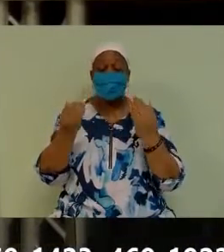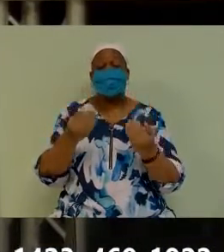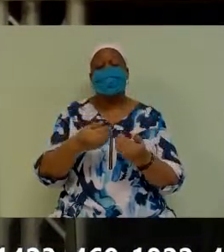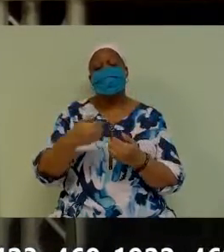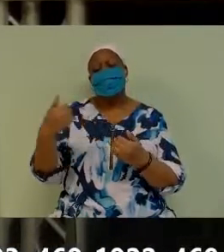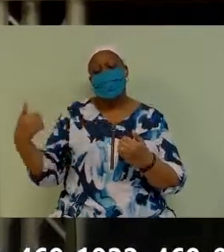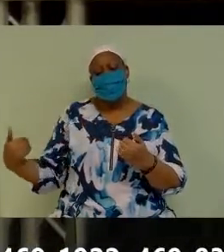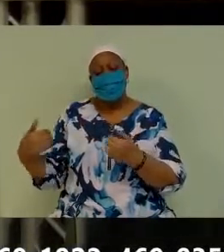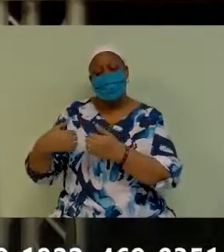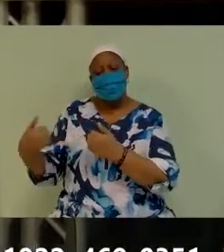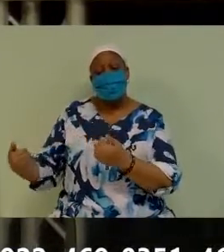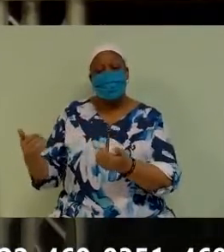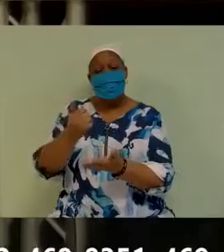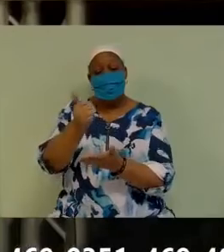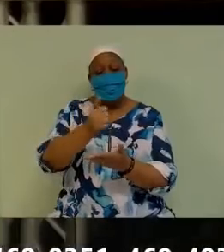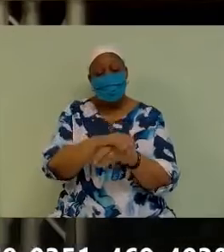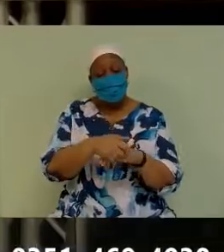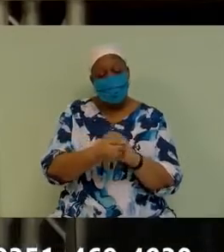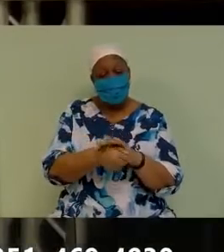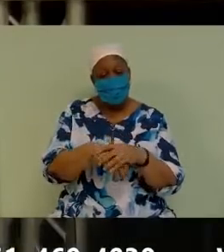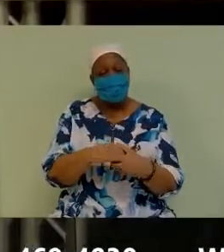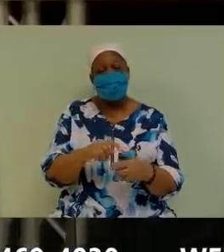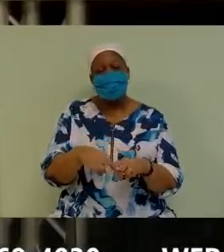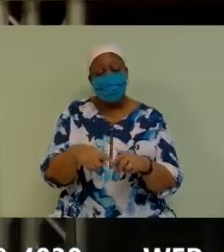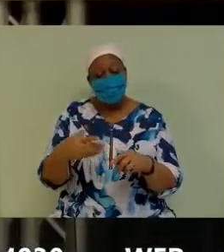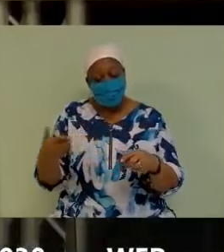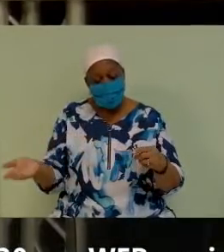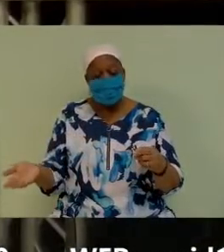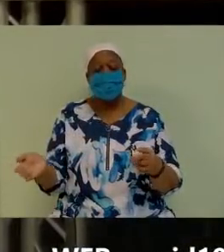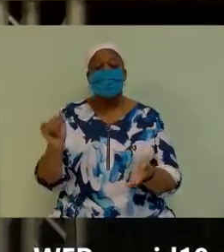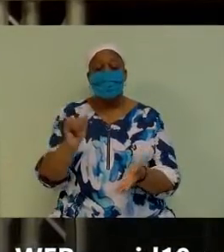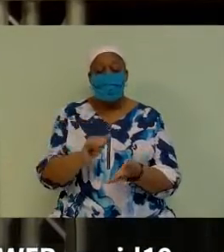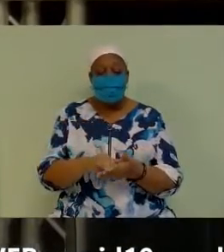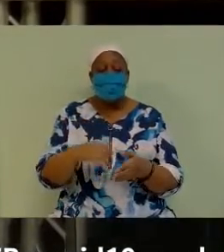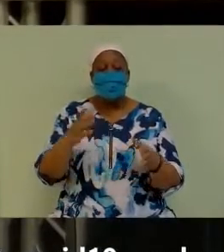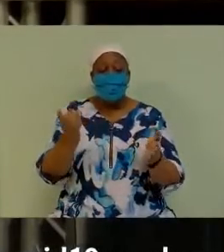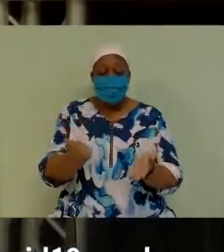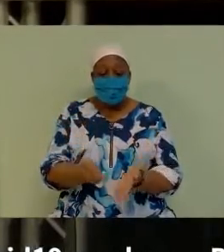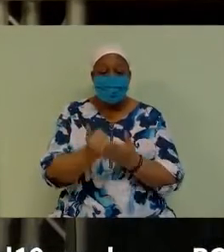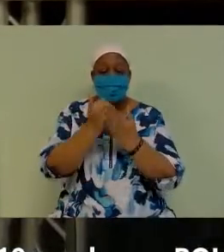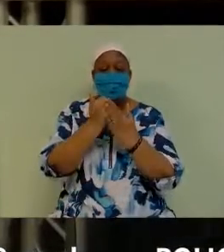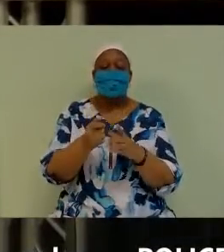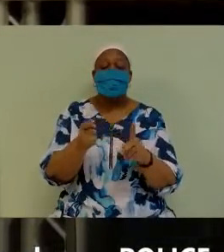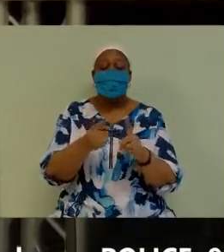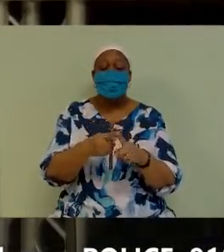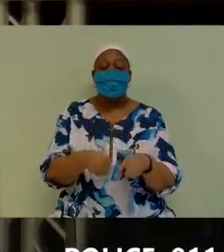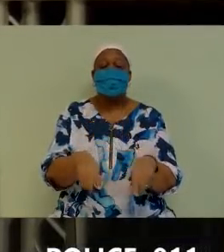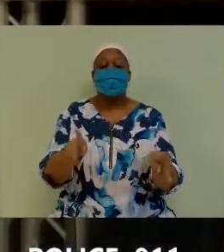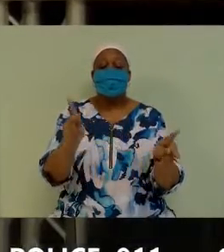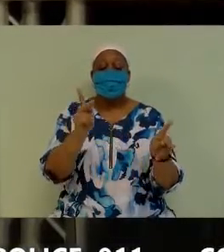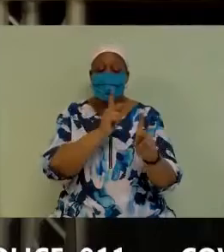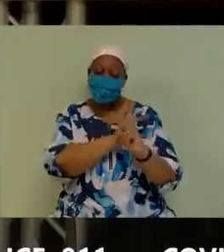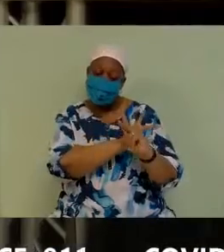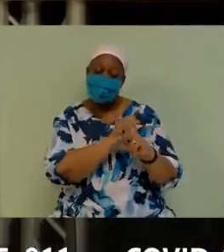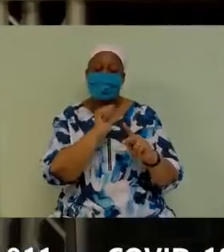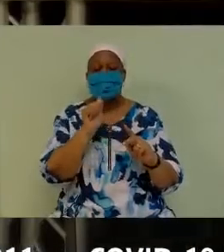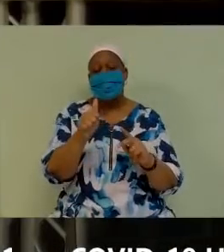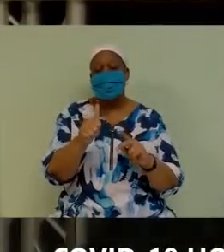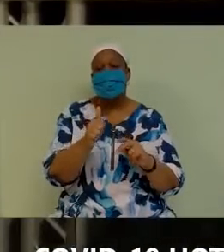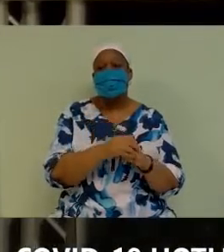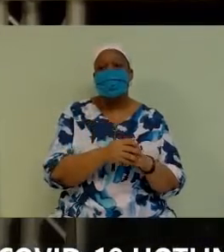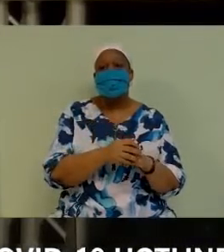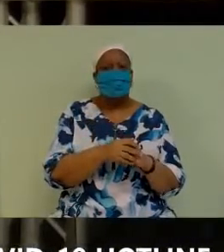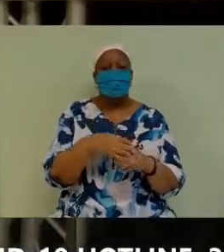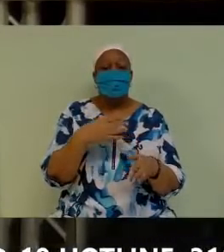we use to contain the disease. It's a fact, yes, that persons who are symptomatic are more infectious than those who are asymptomatic, but that